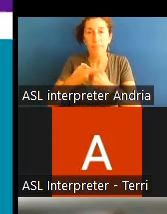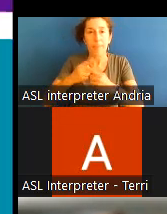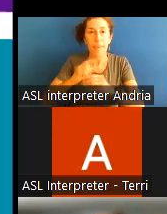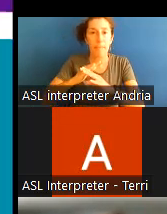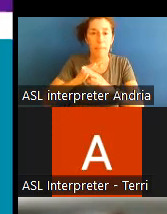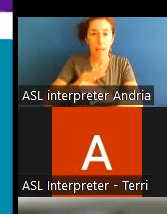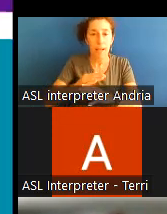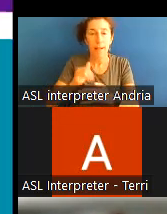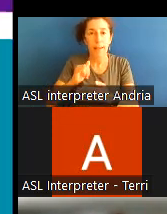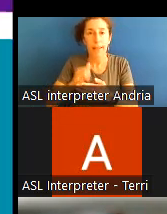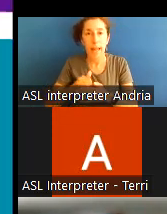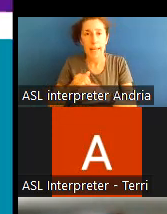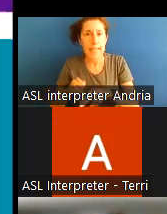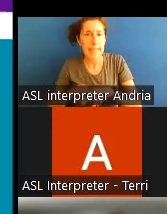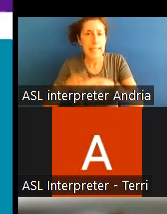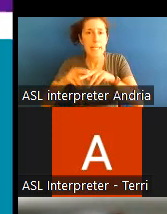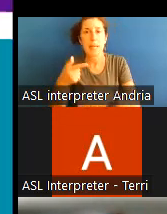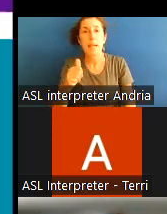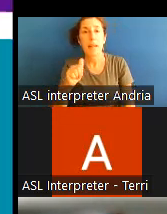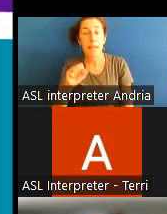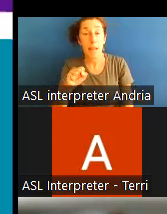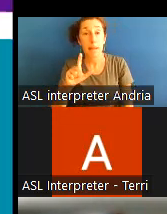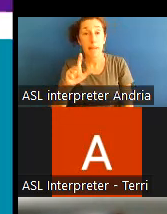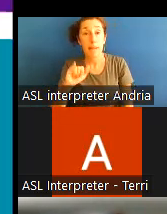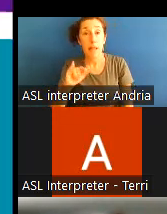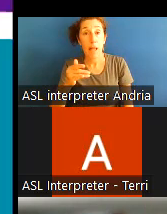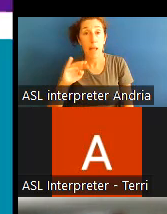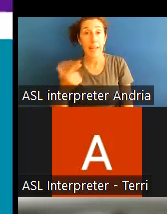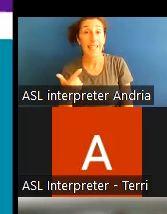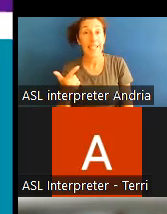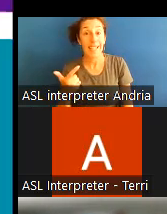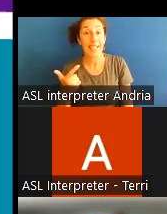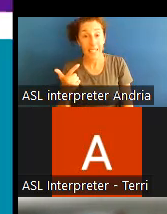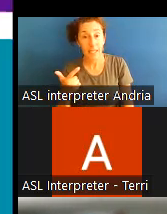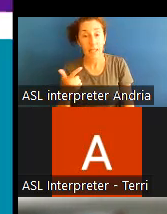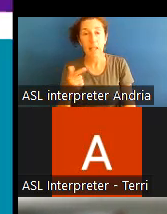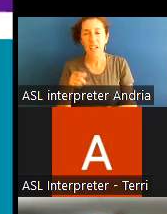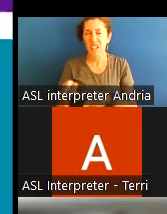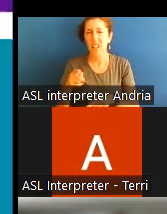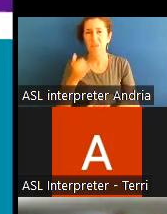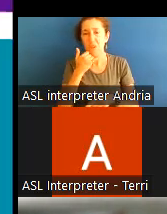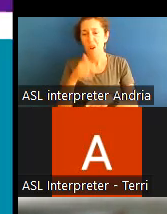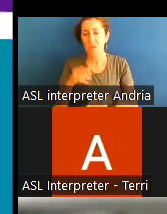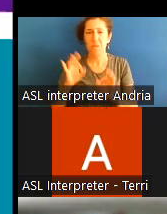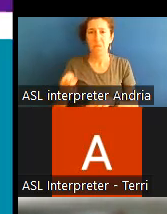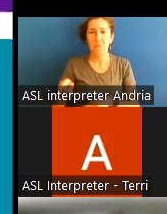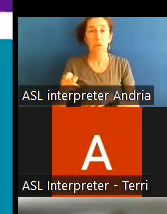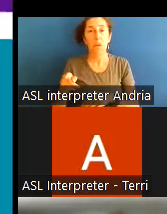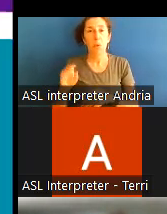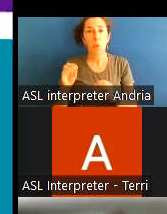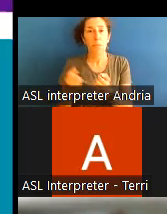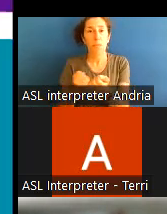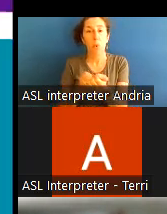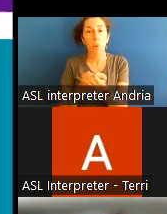and counteract the shame and disorientation they felt. Women also wanted service providers to help them identify it and